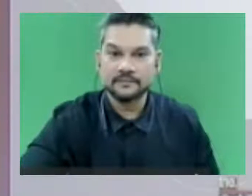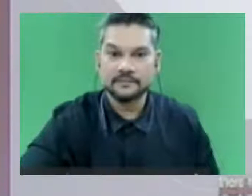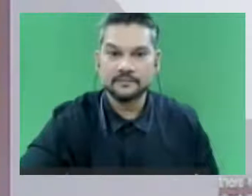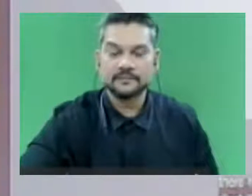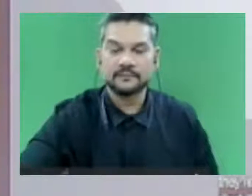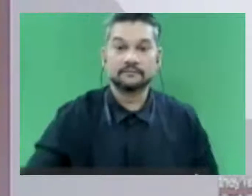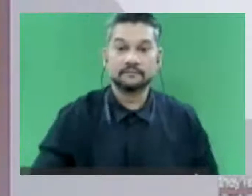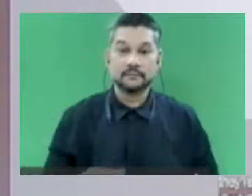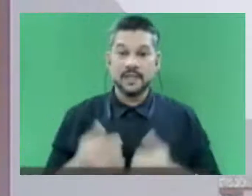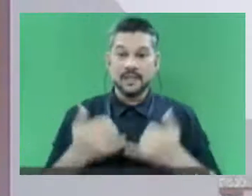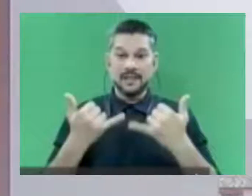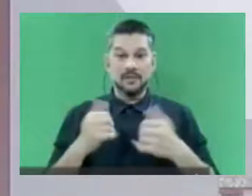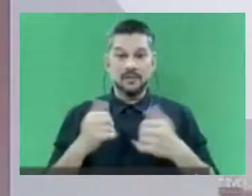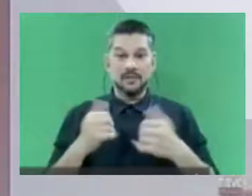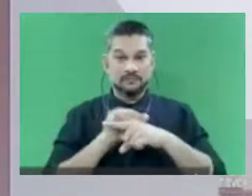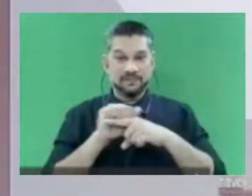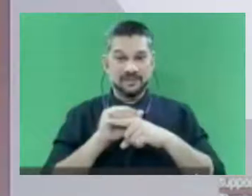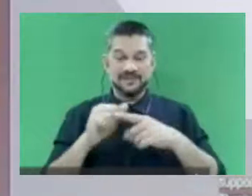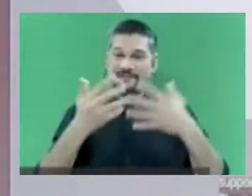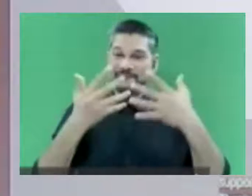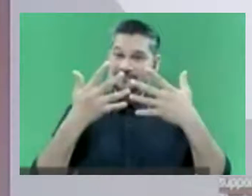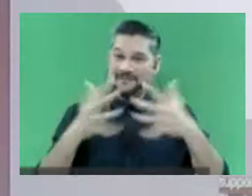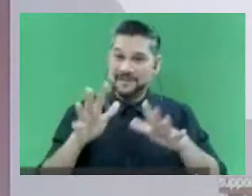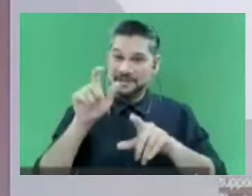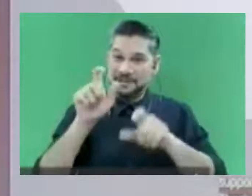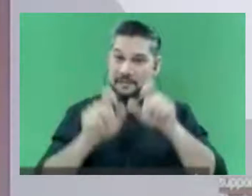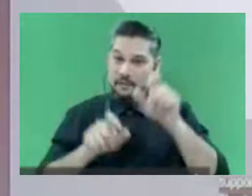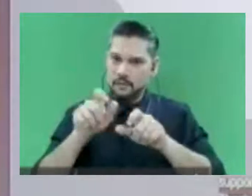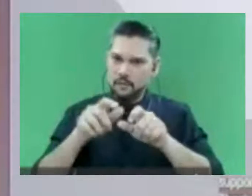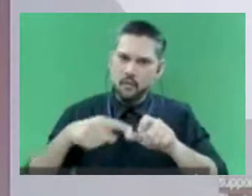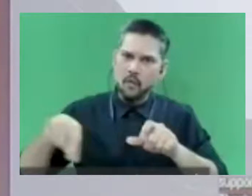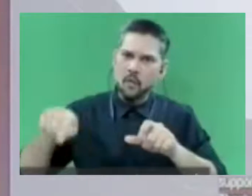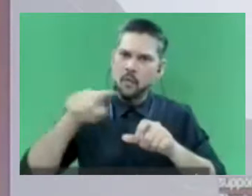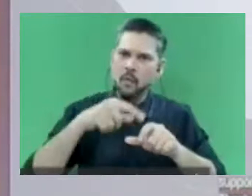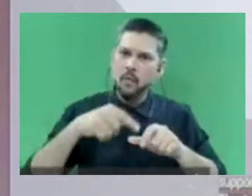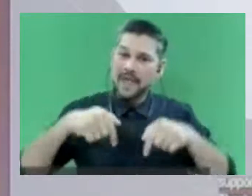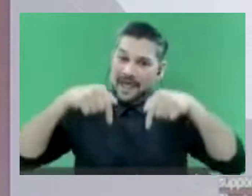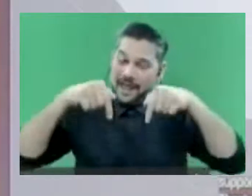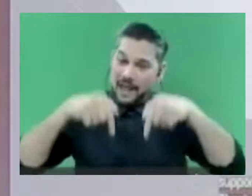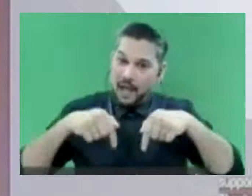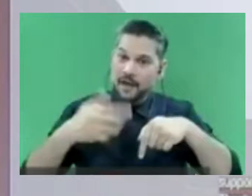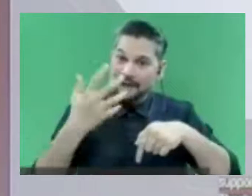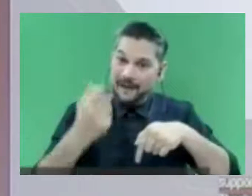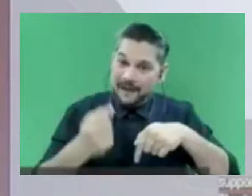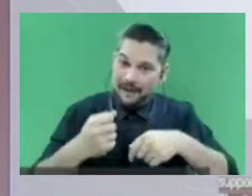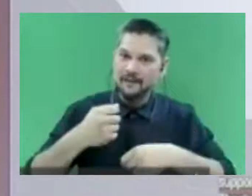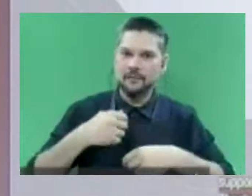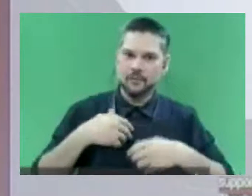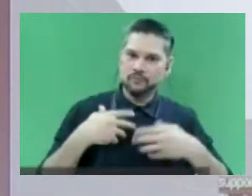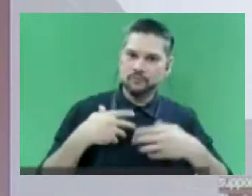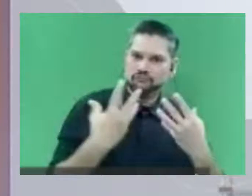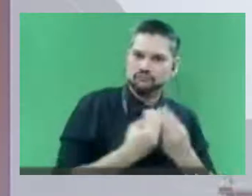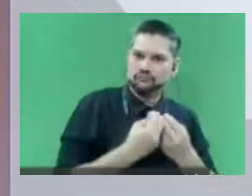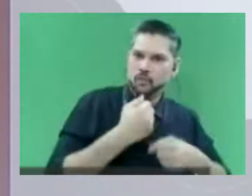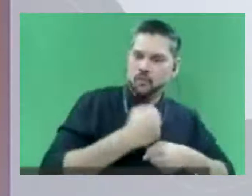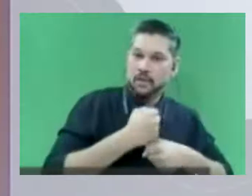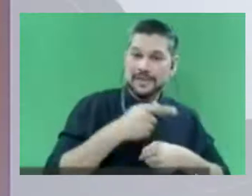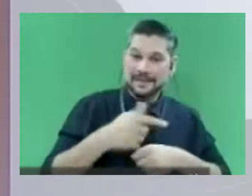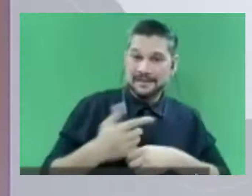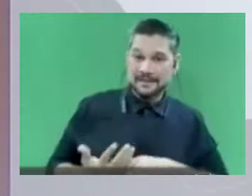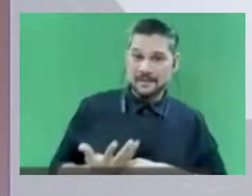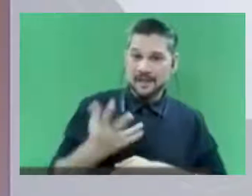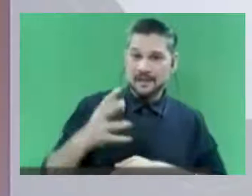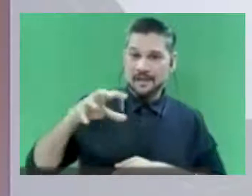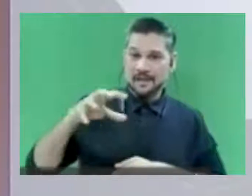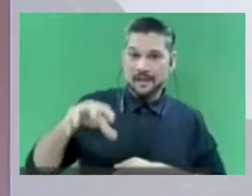with us very actively, and 2 of them working with me with the Bangladesh government as a accessibility